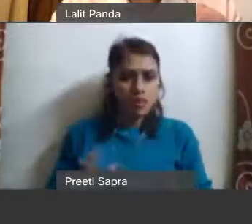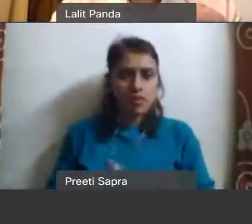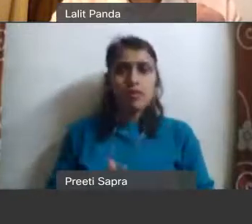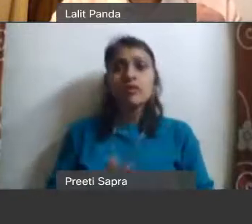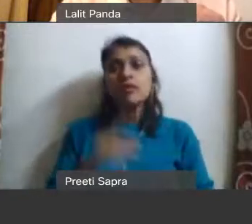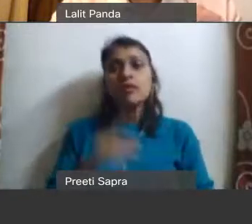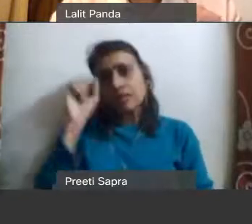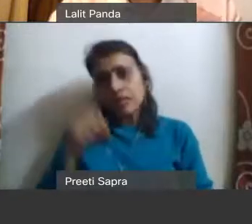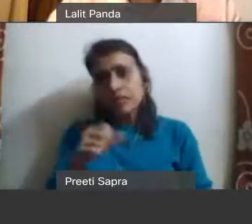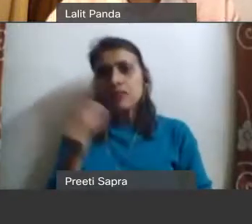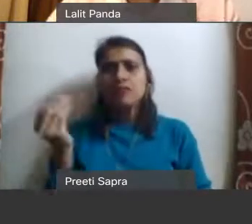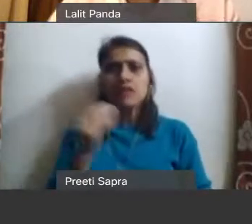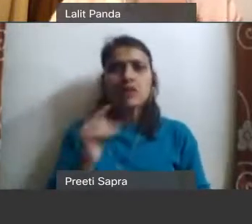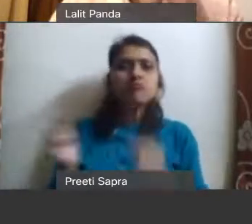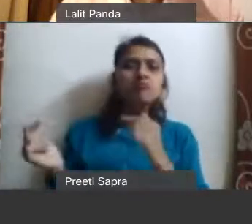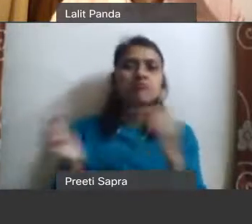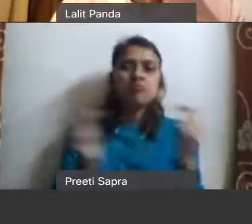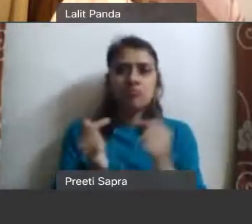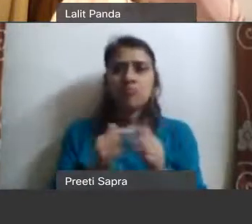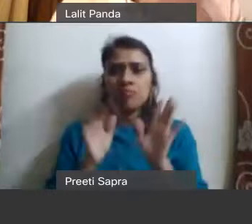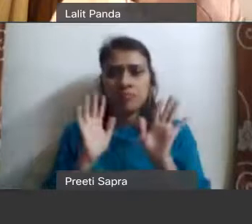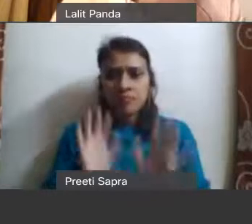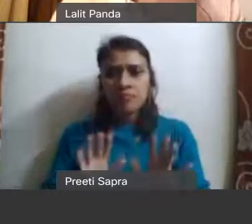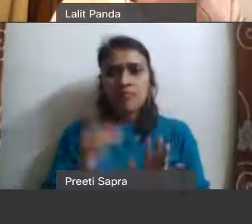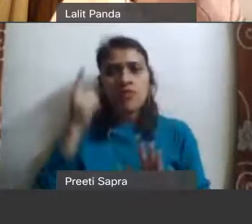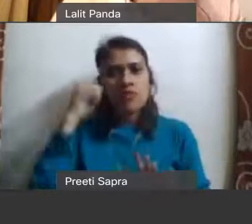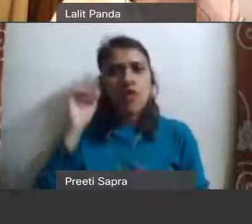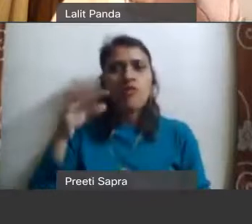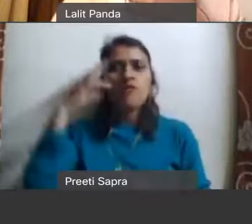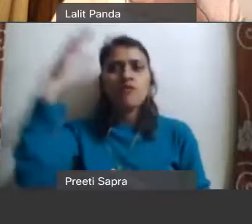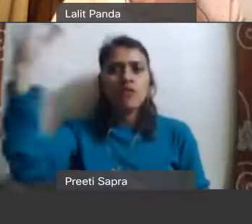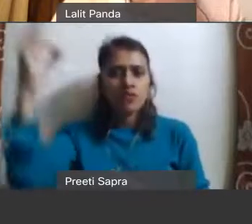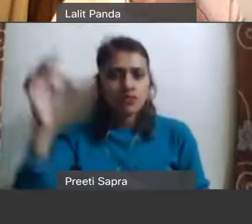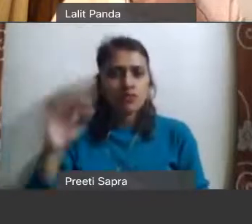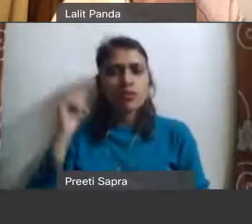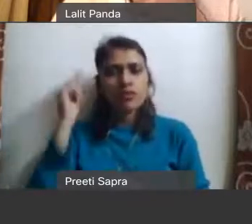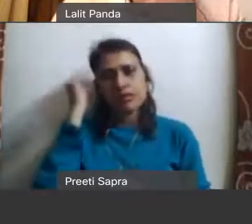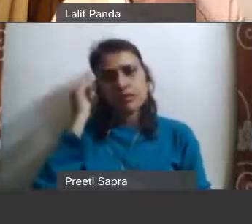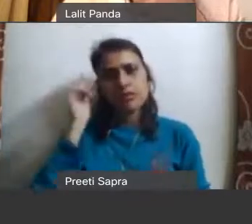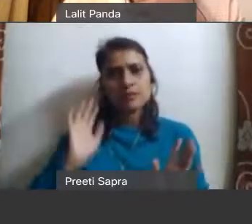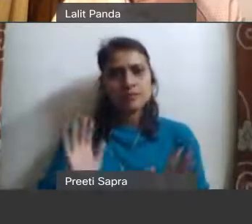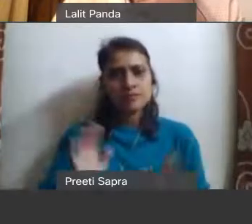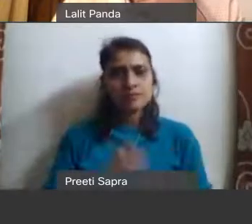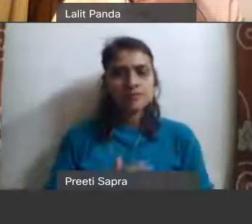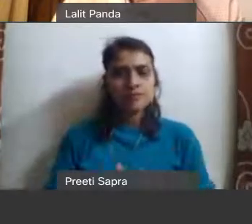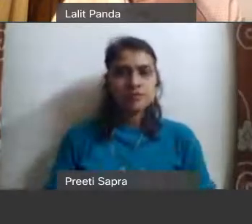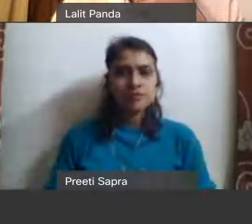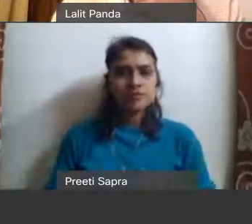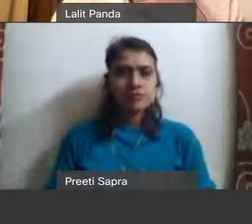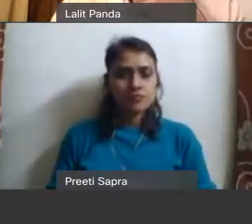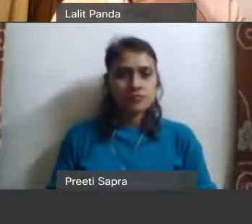argued in the court, and therefore we look forward to it. But it is not